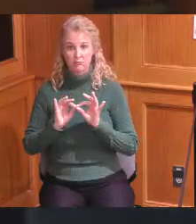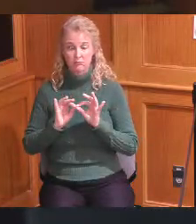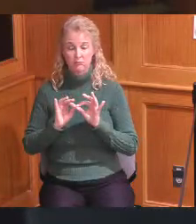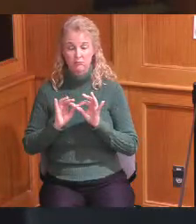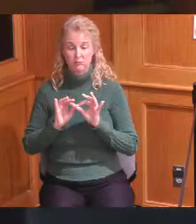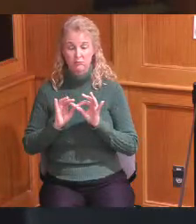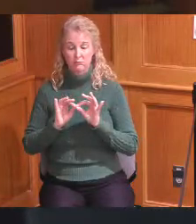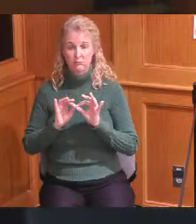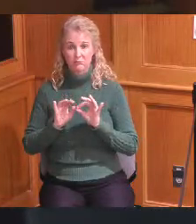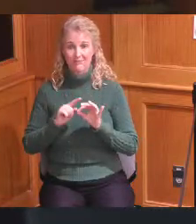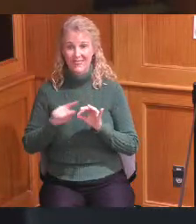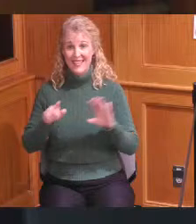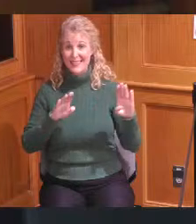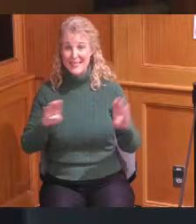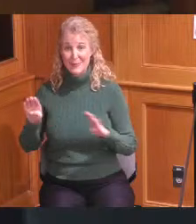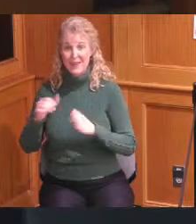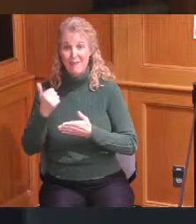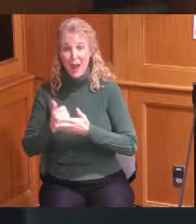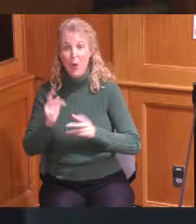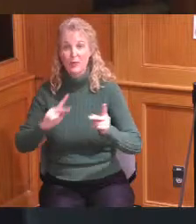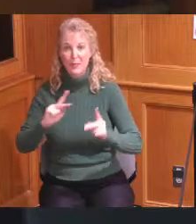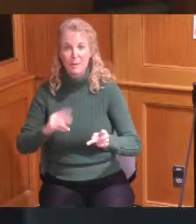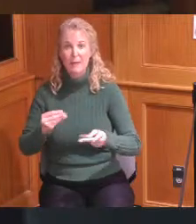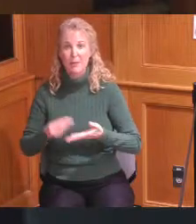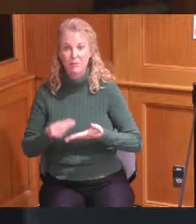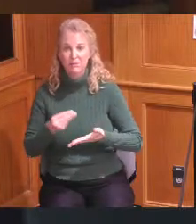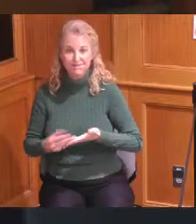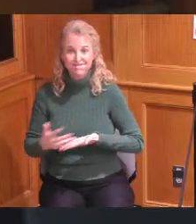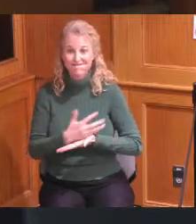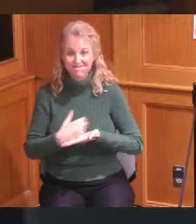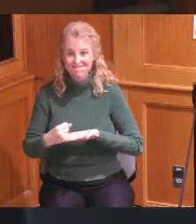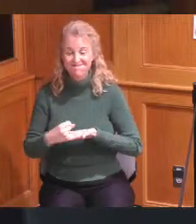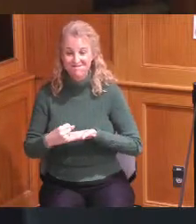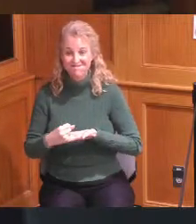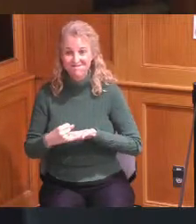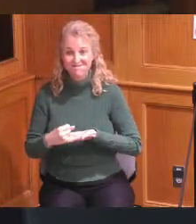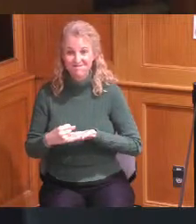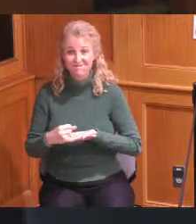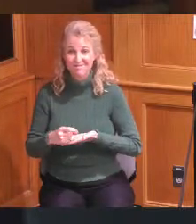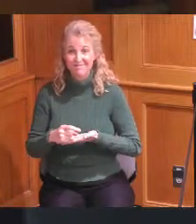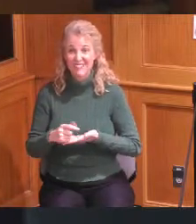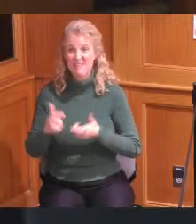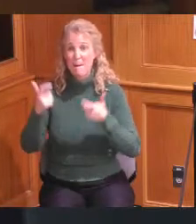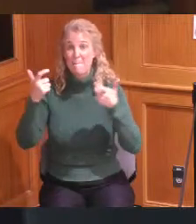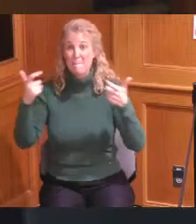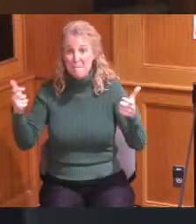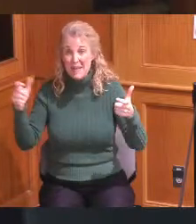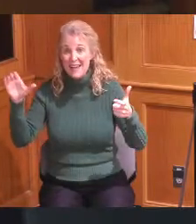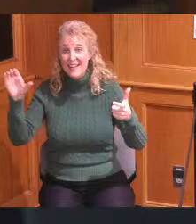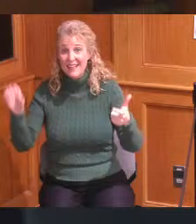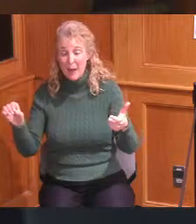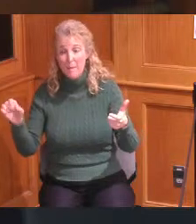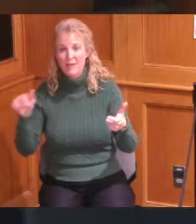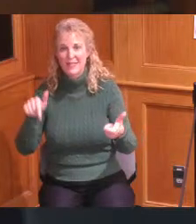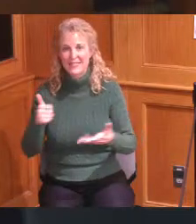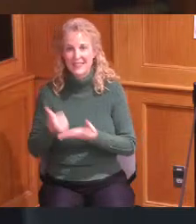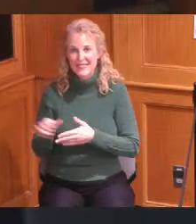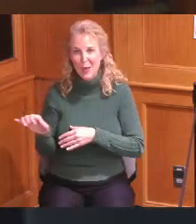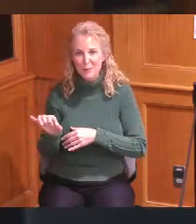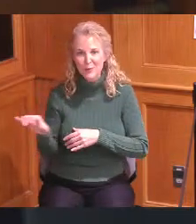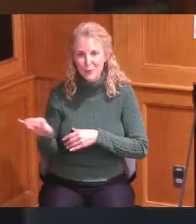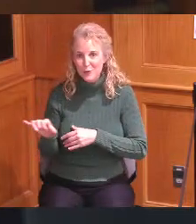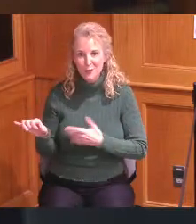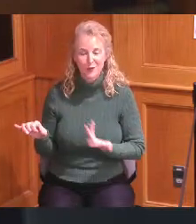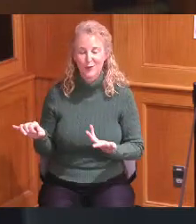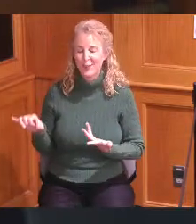helps people make money, how it helps majority companies as well to continue to make money.